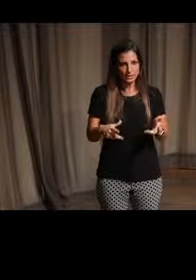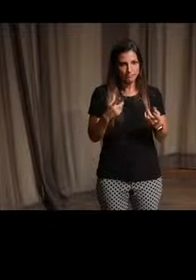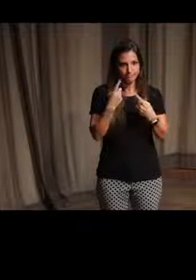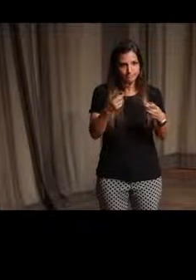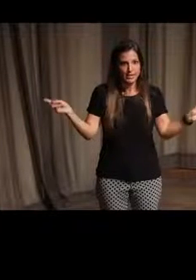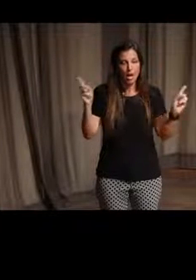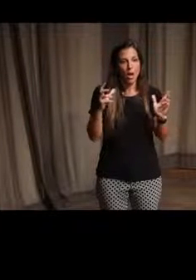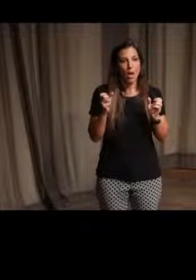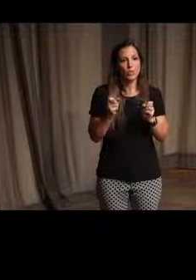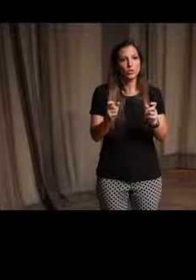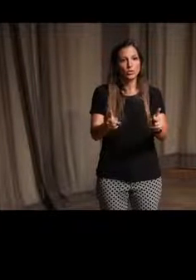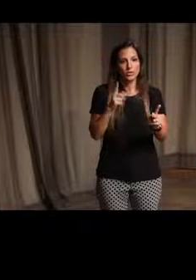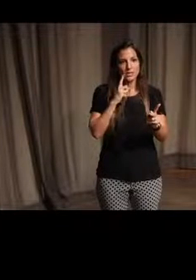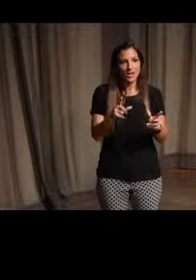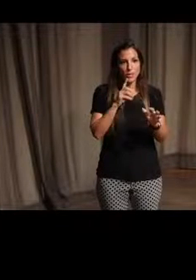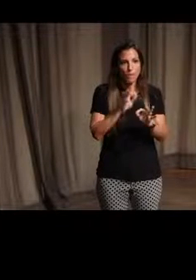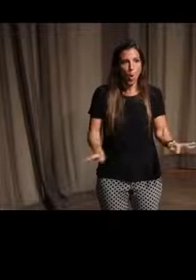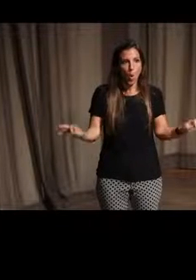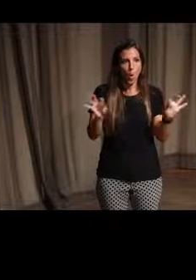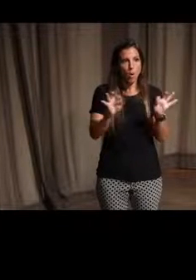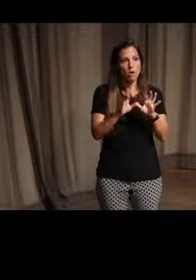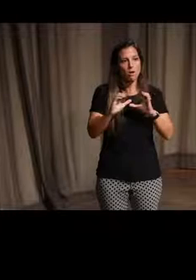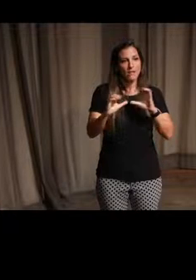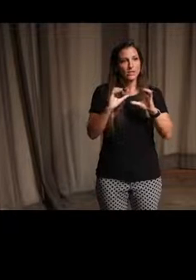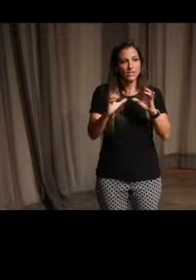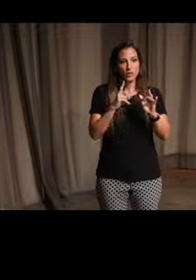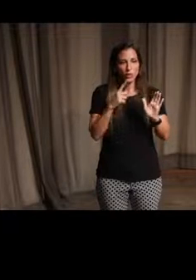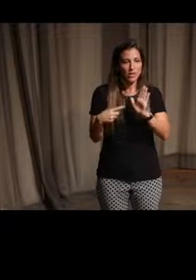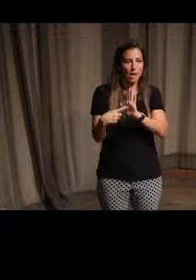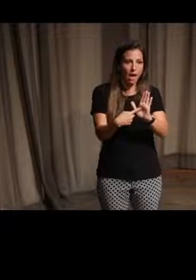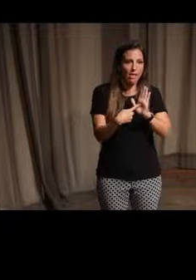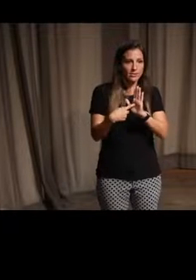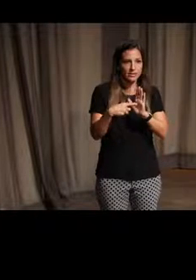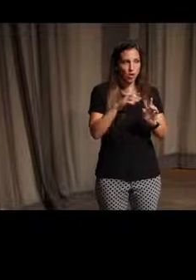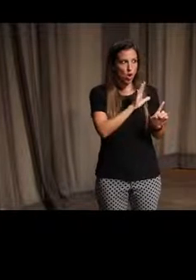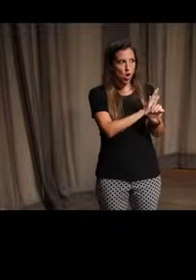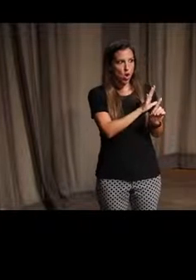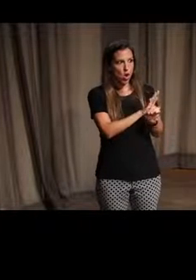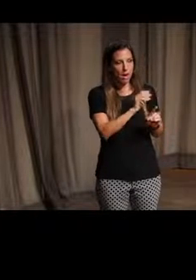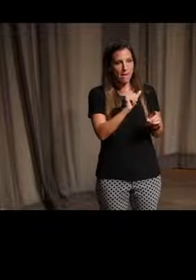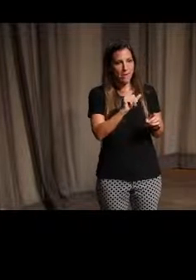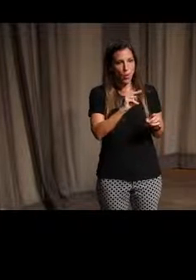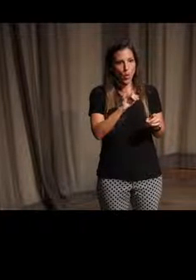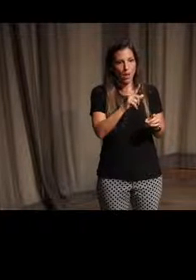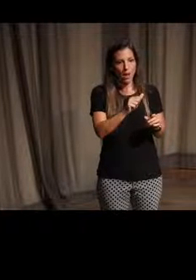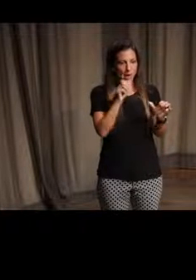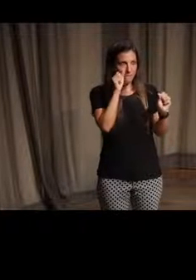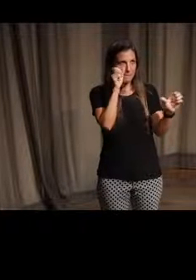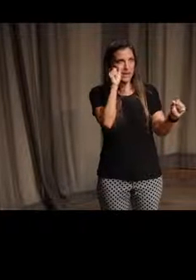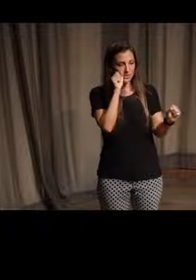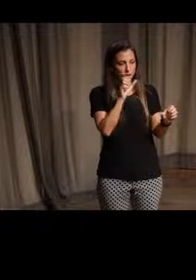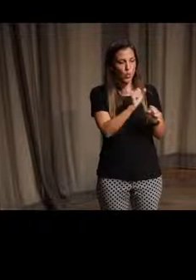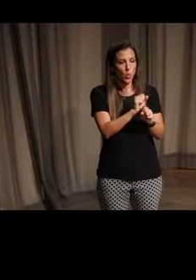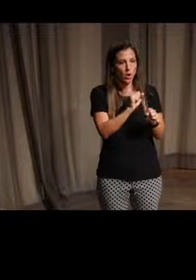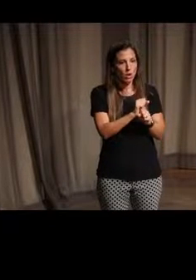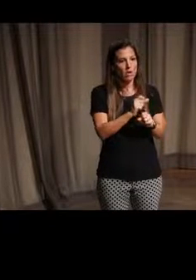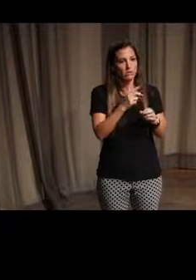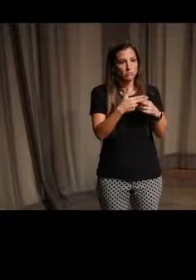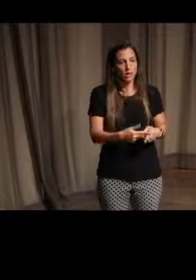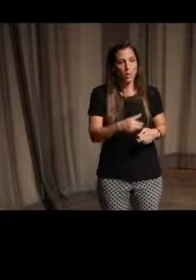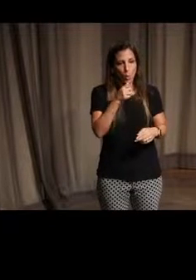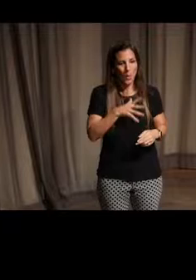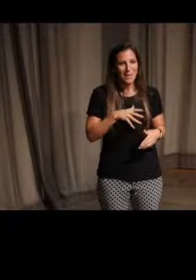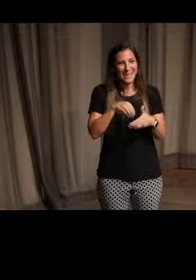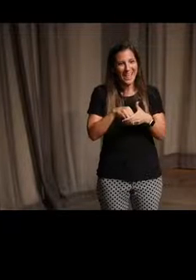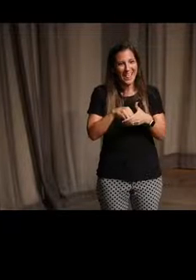to have this really important conversation, to highlight Antonia's amazing work, Women in Labor, which we'll talk about in